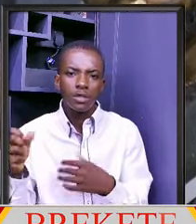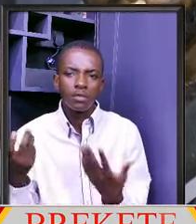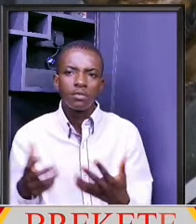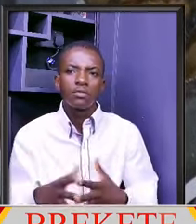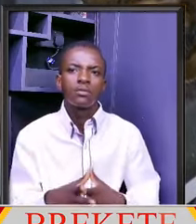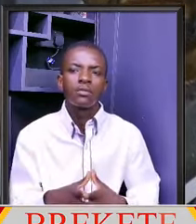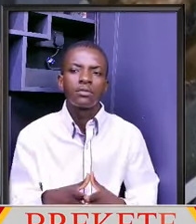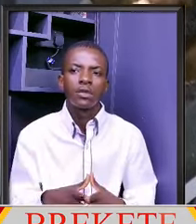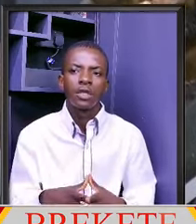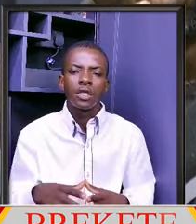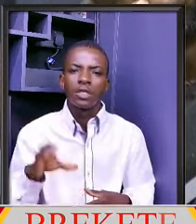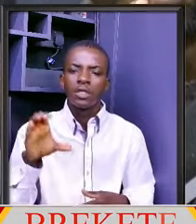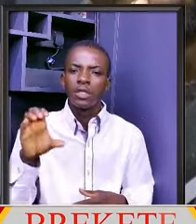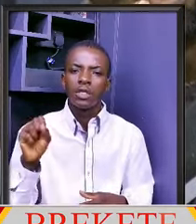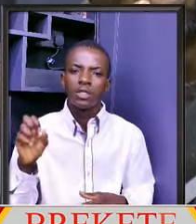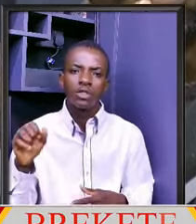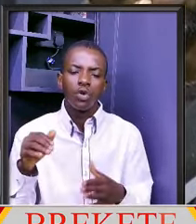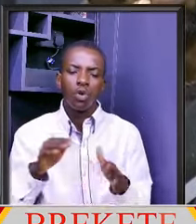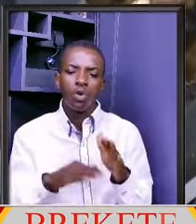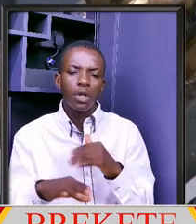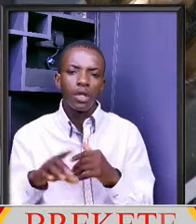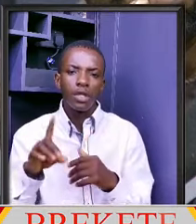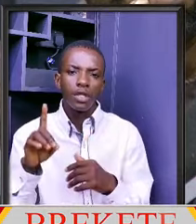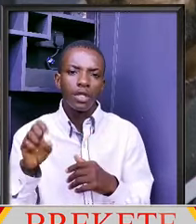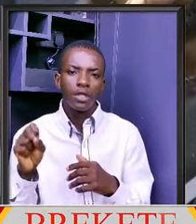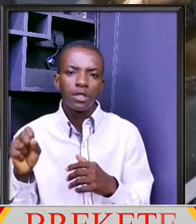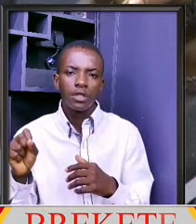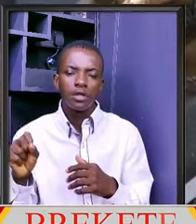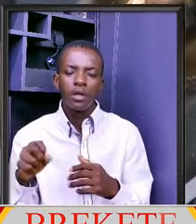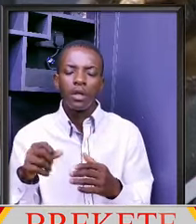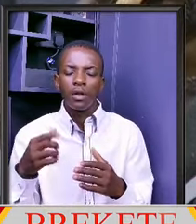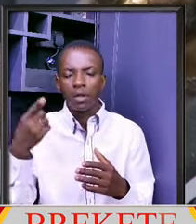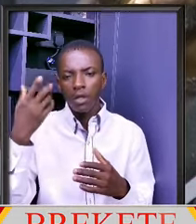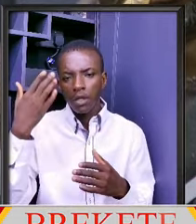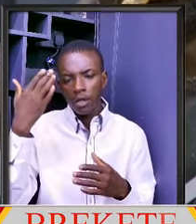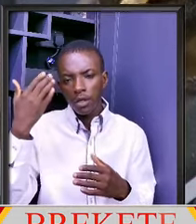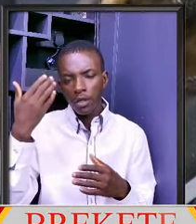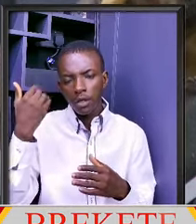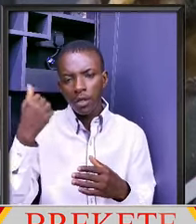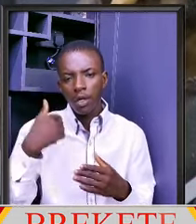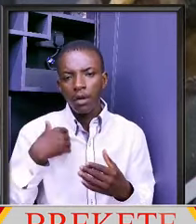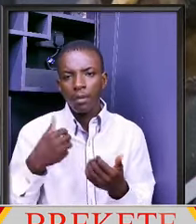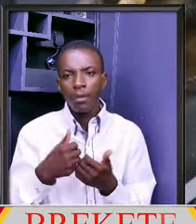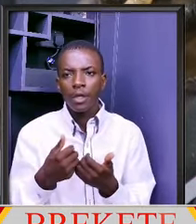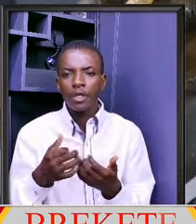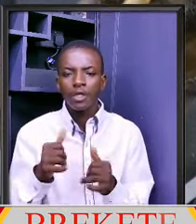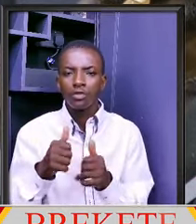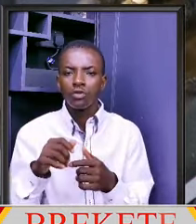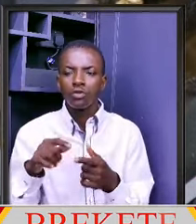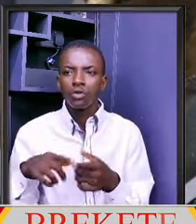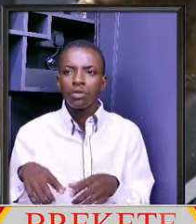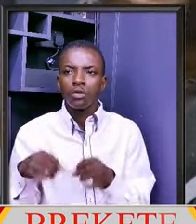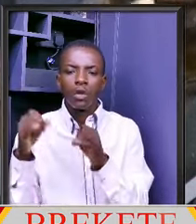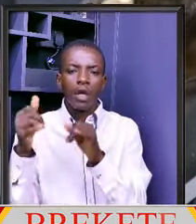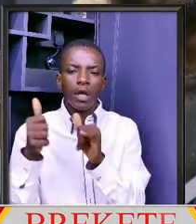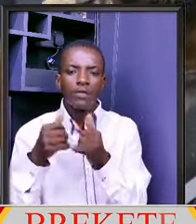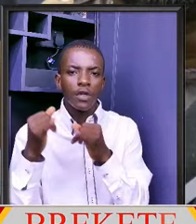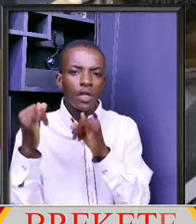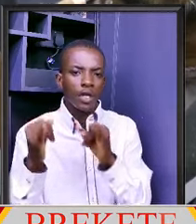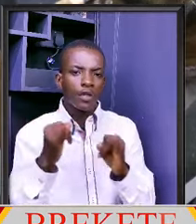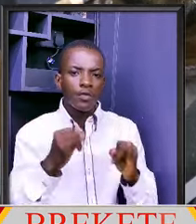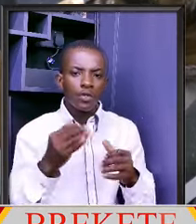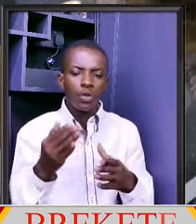Yes. CAC should be under DSS. Yes. Now then get the mechanism to profile every individual